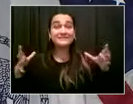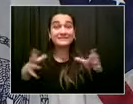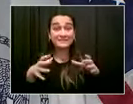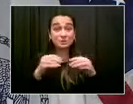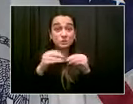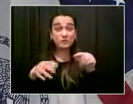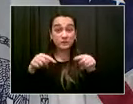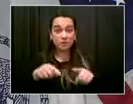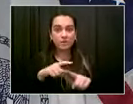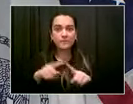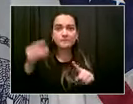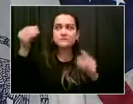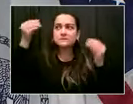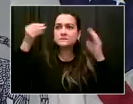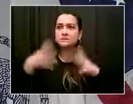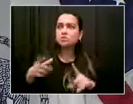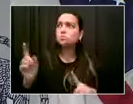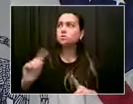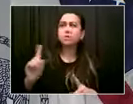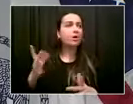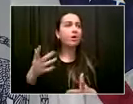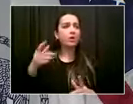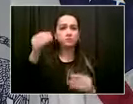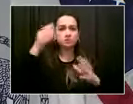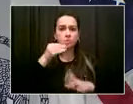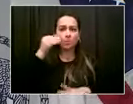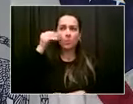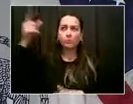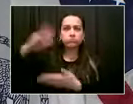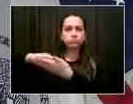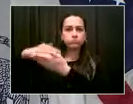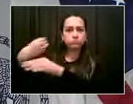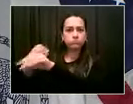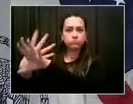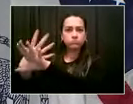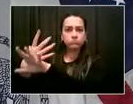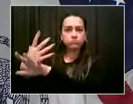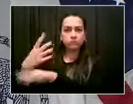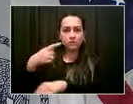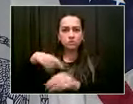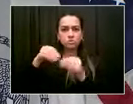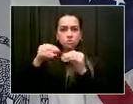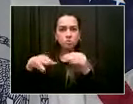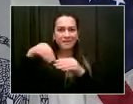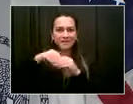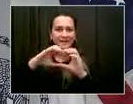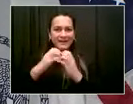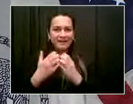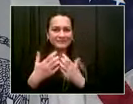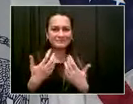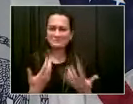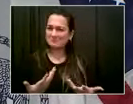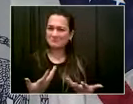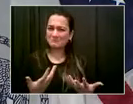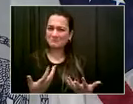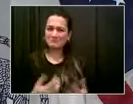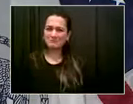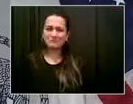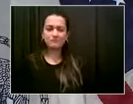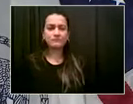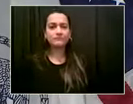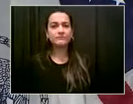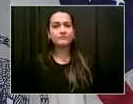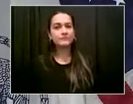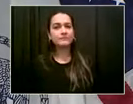exactly ready to throw a parade about this news because they wonder, given the transmission level that exists right now, why you couldn't